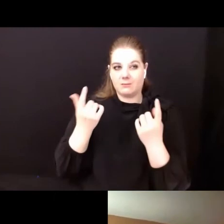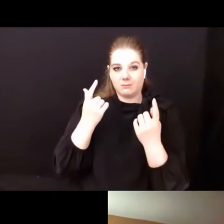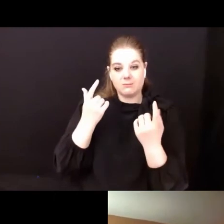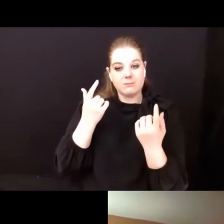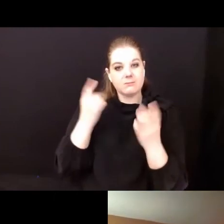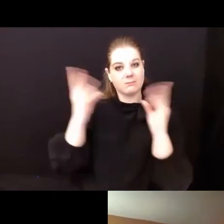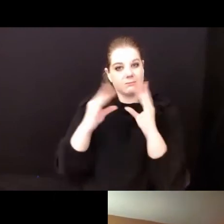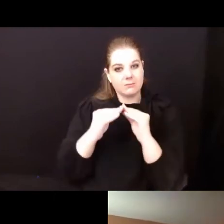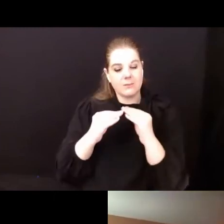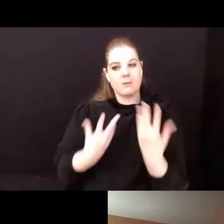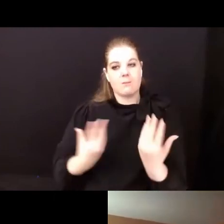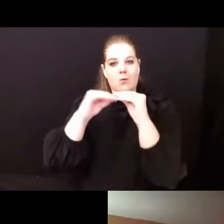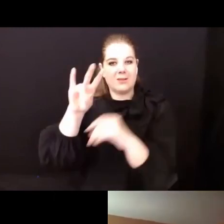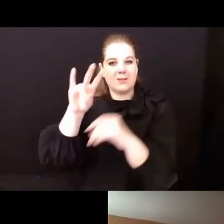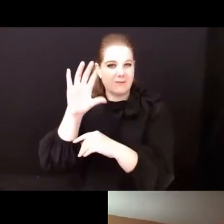attendees. So